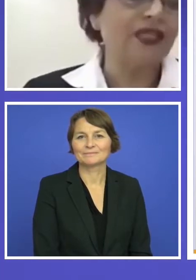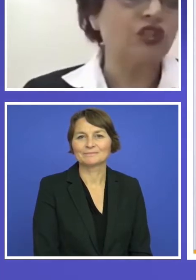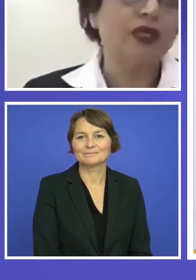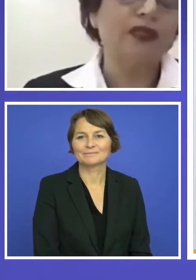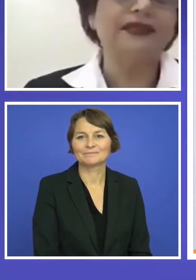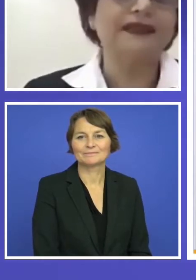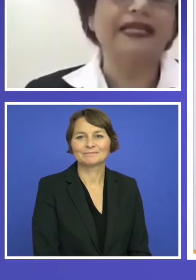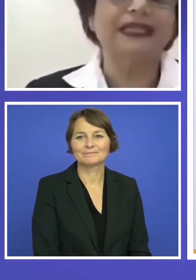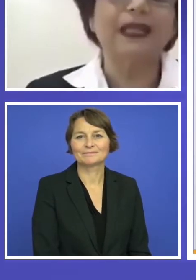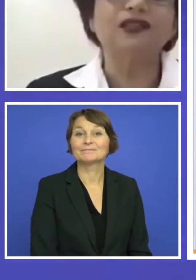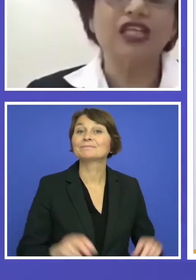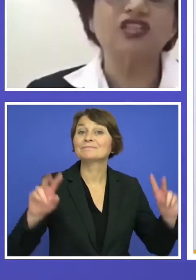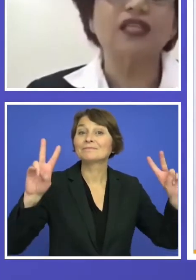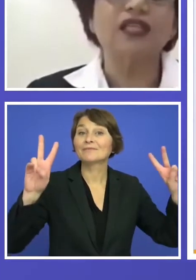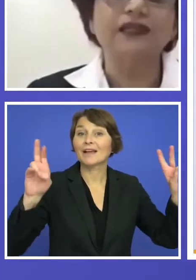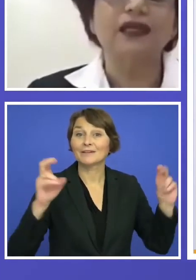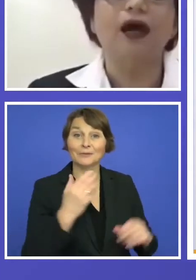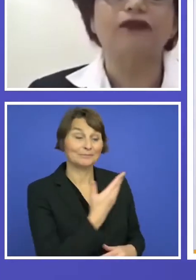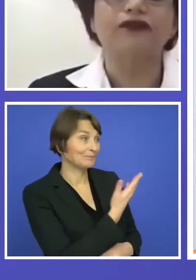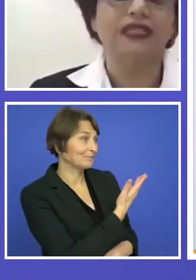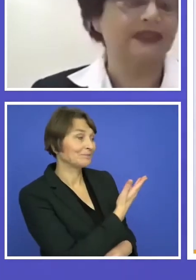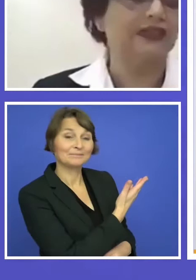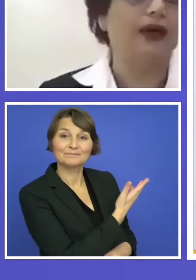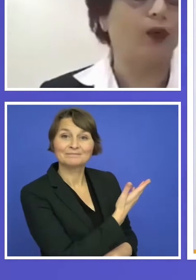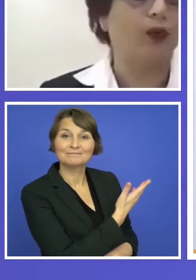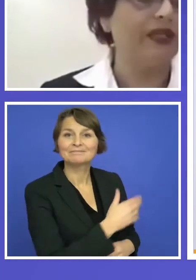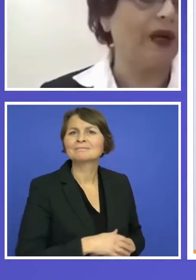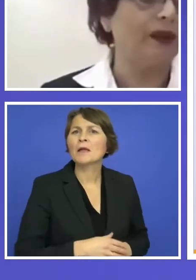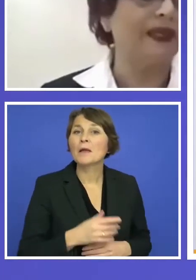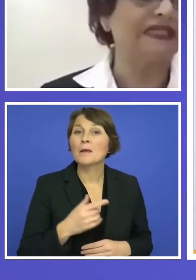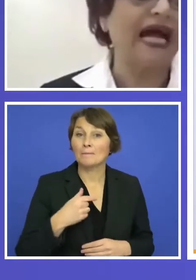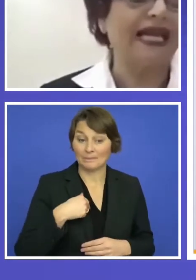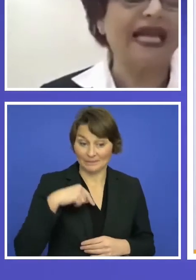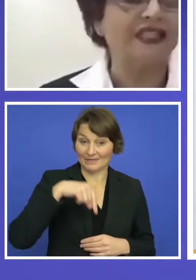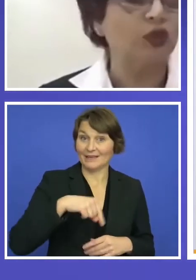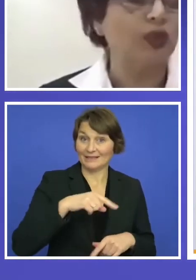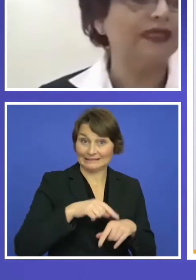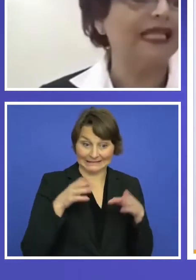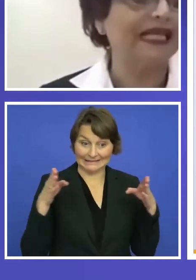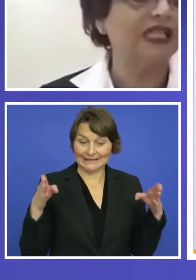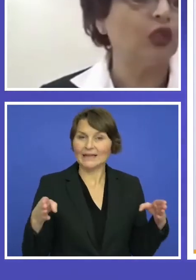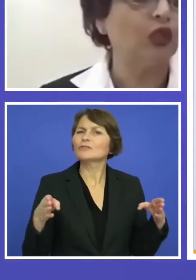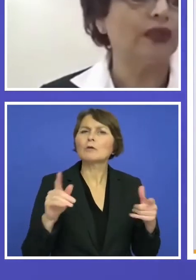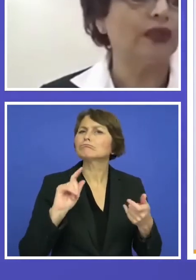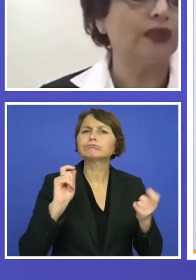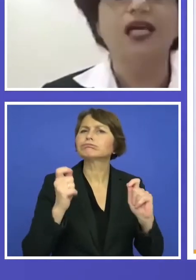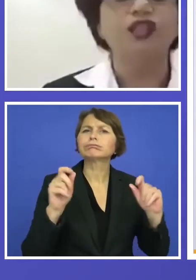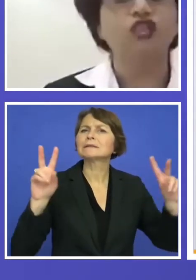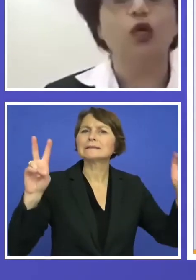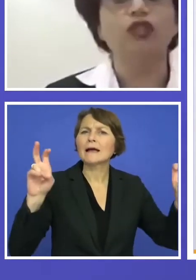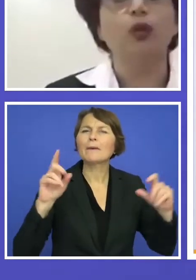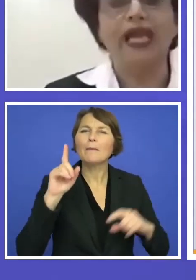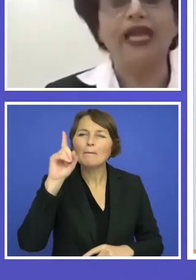my presentation, I did not change the title of this webinar, but I added to it lesson learned